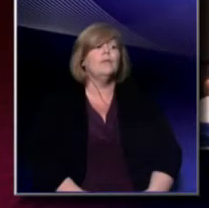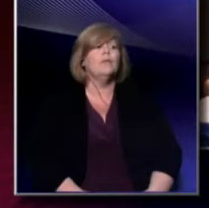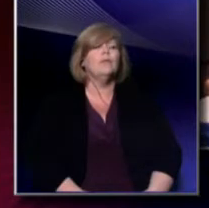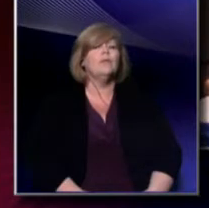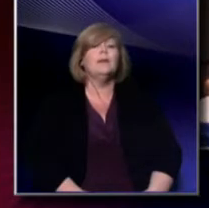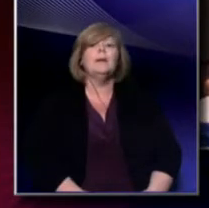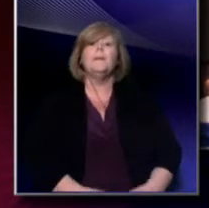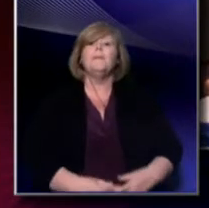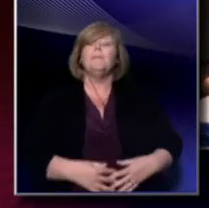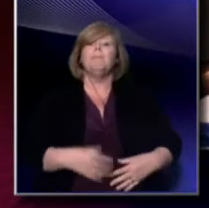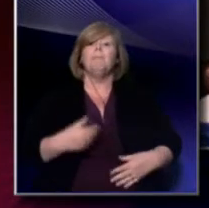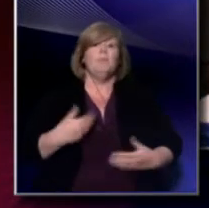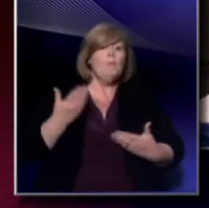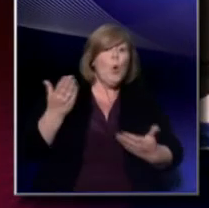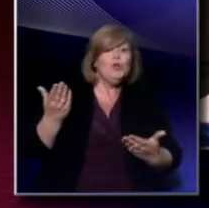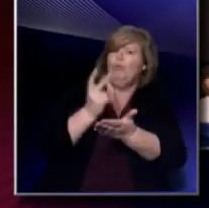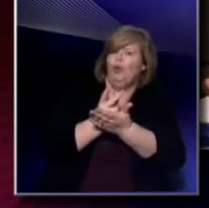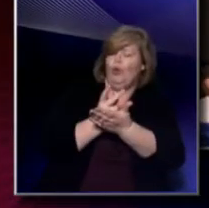Do we have a motion?